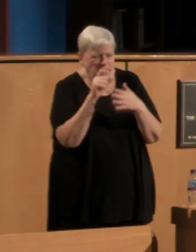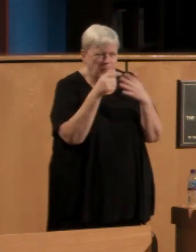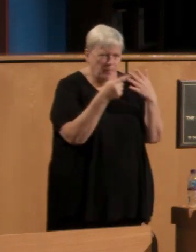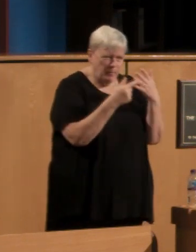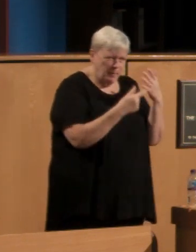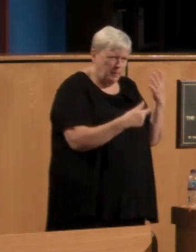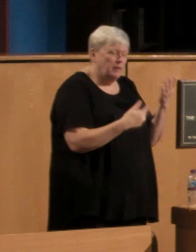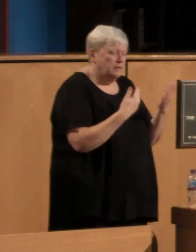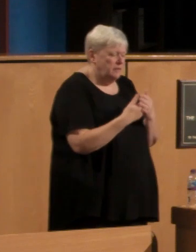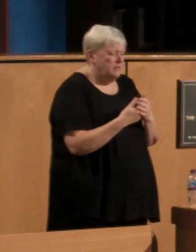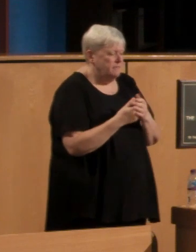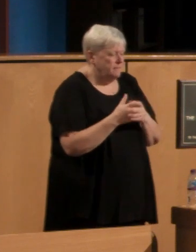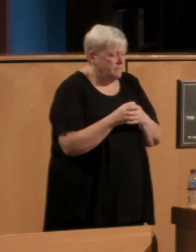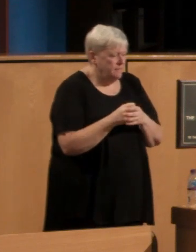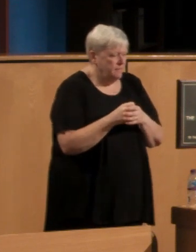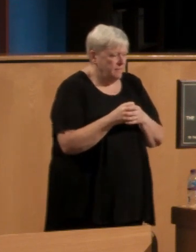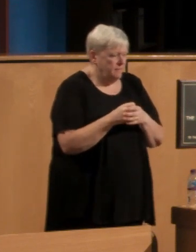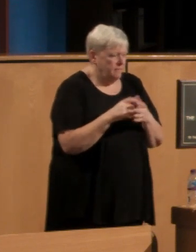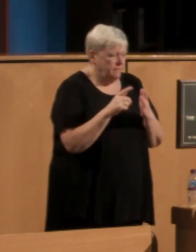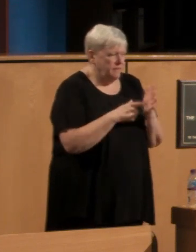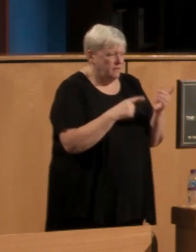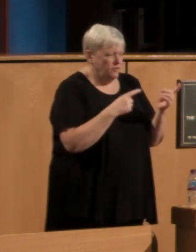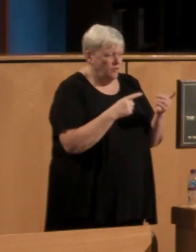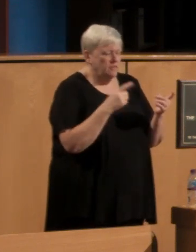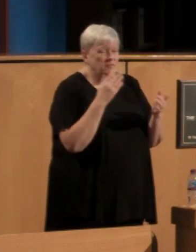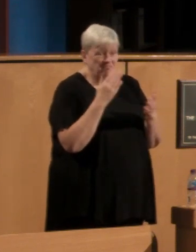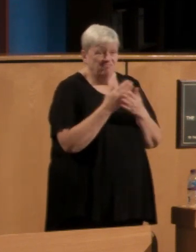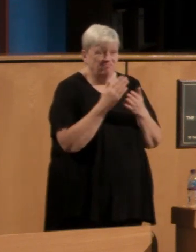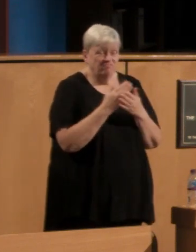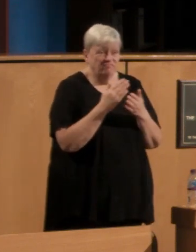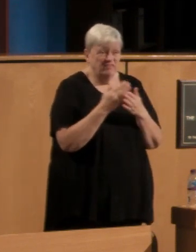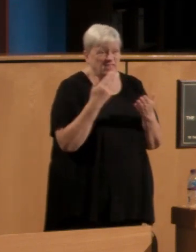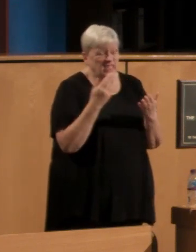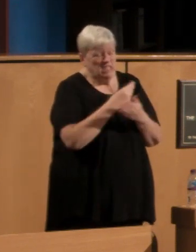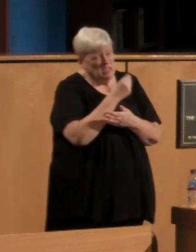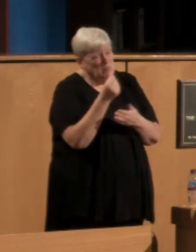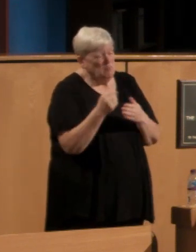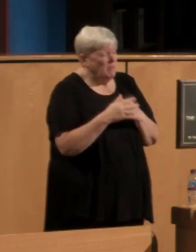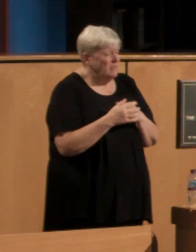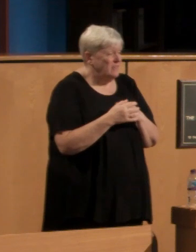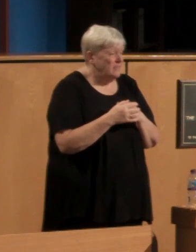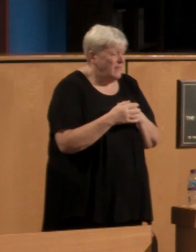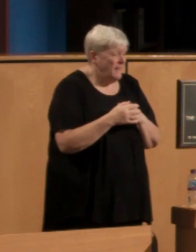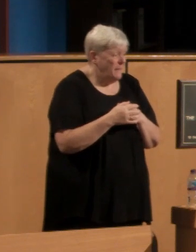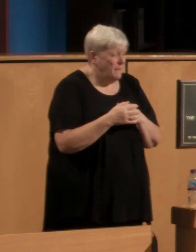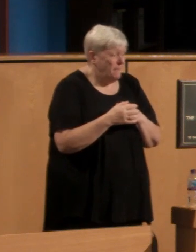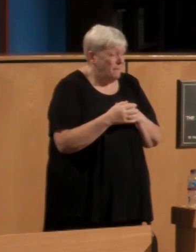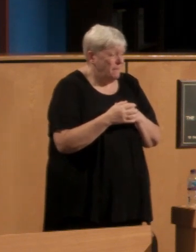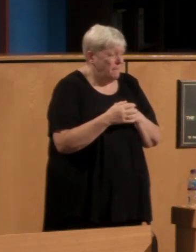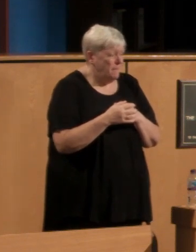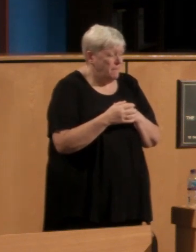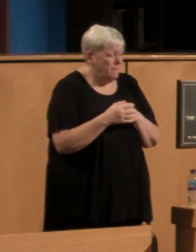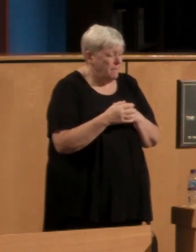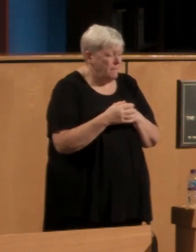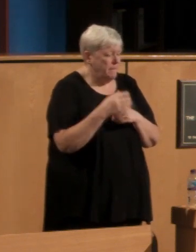John Waters, of course, obviously. Although he's not usually called horror, but there's definitely horror elements to John. And